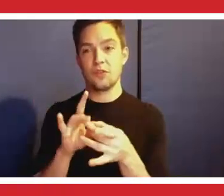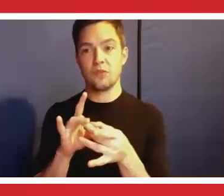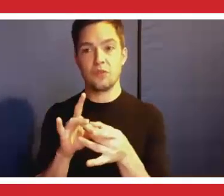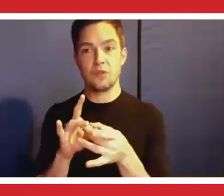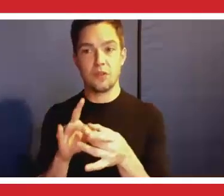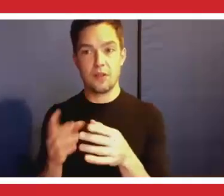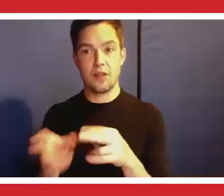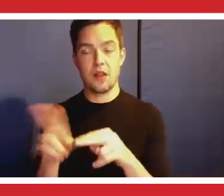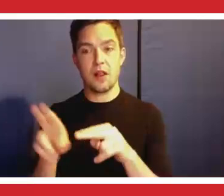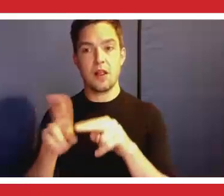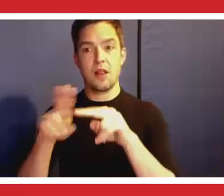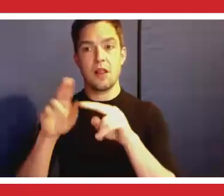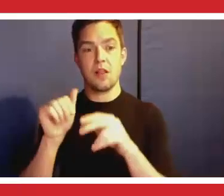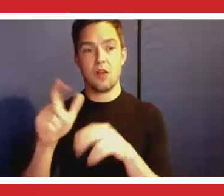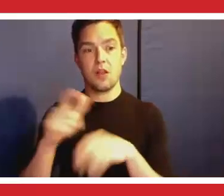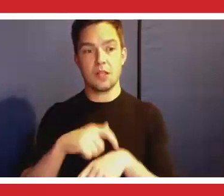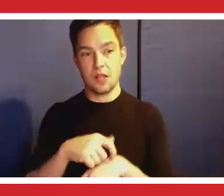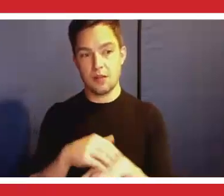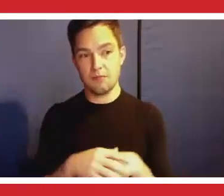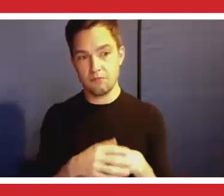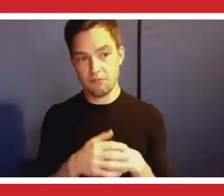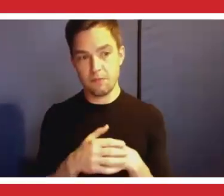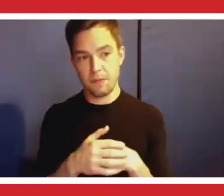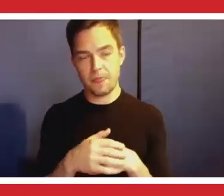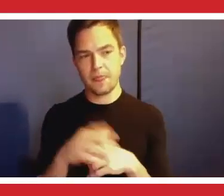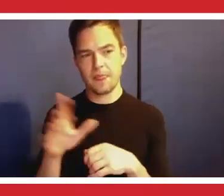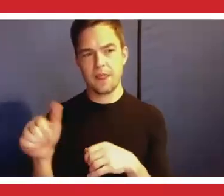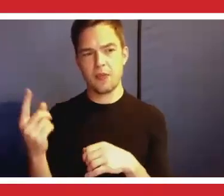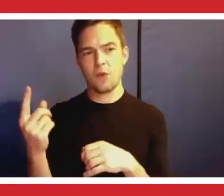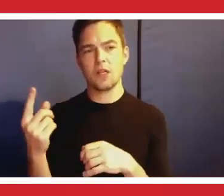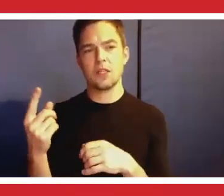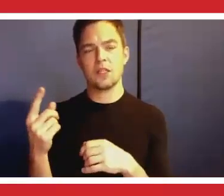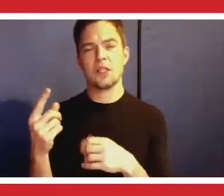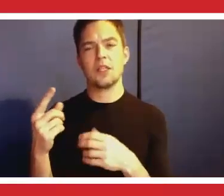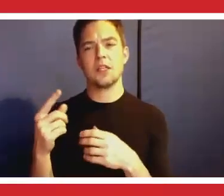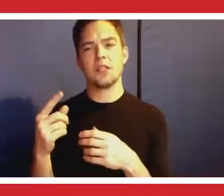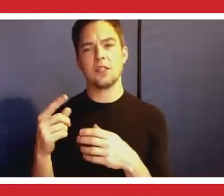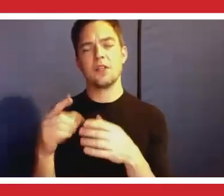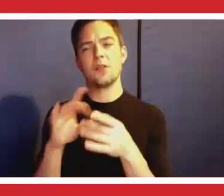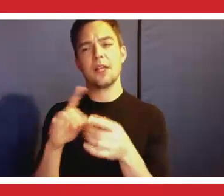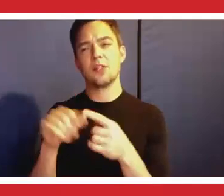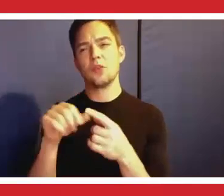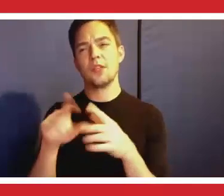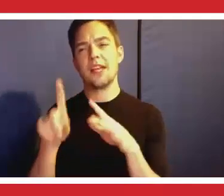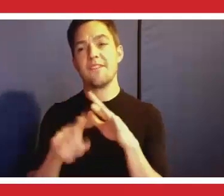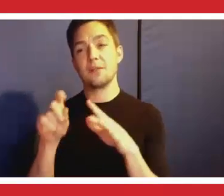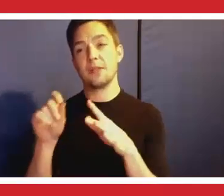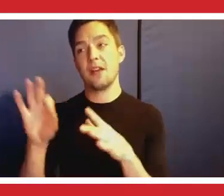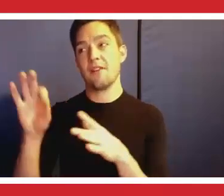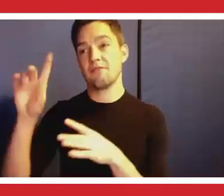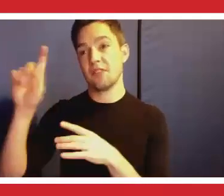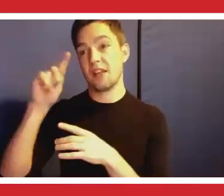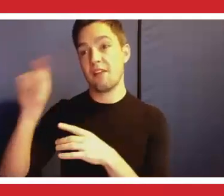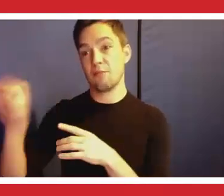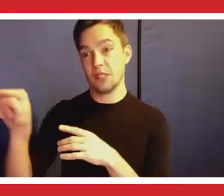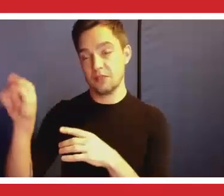over time. I think the other one is related to the invisibility of the government. And I think this is